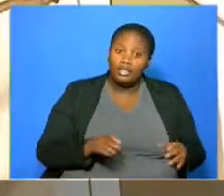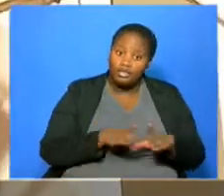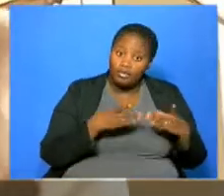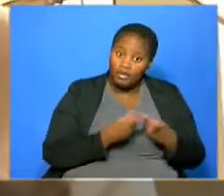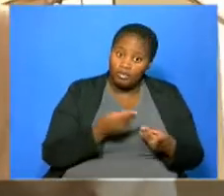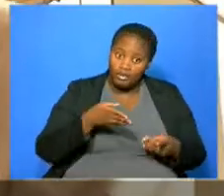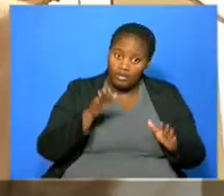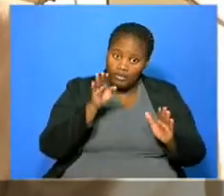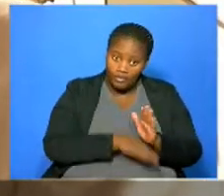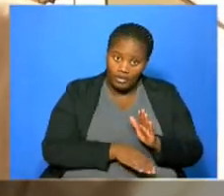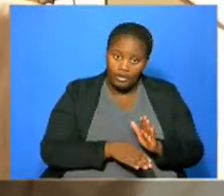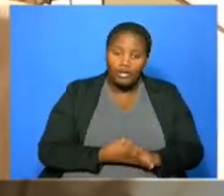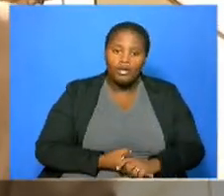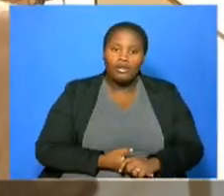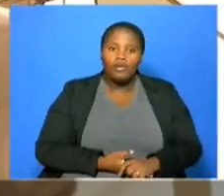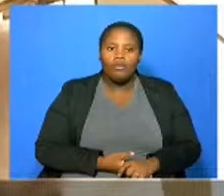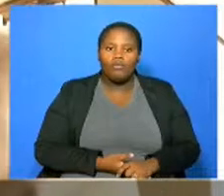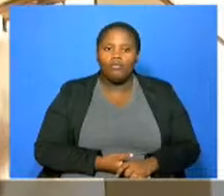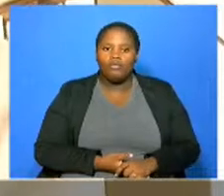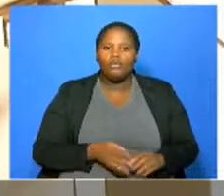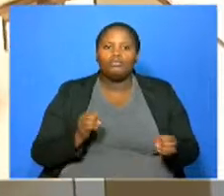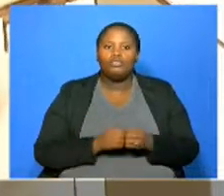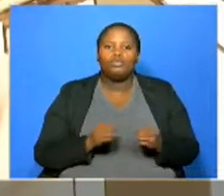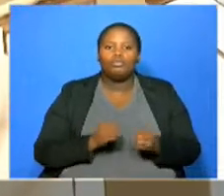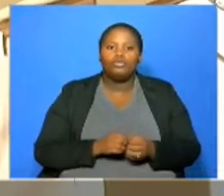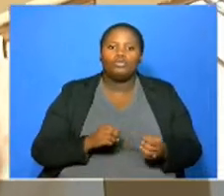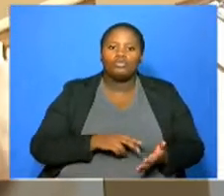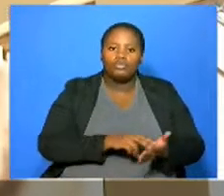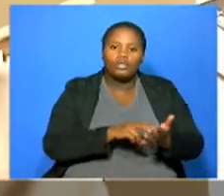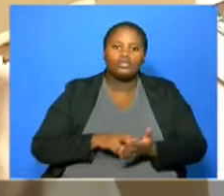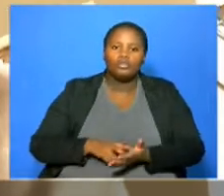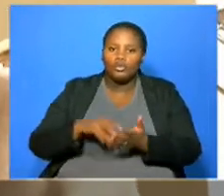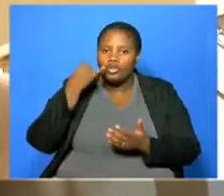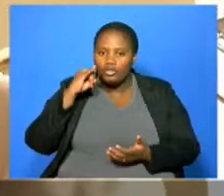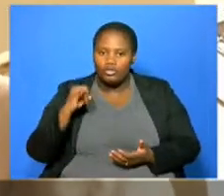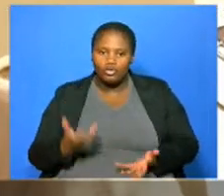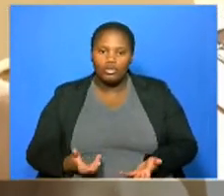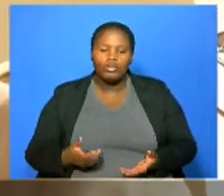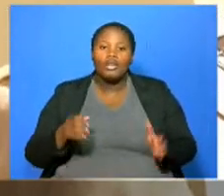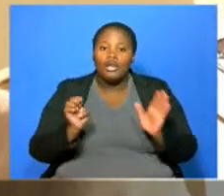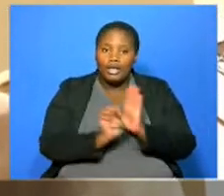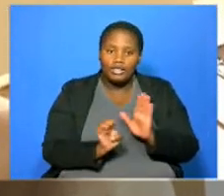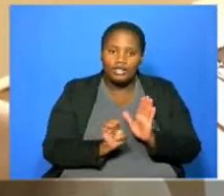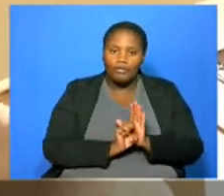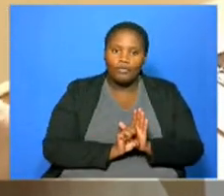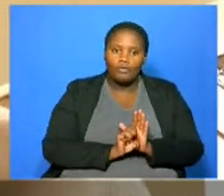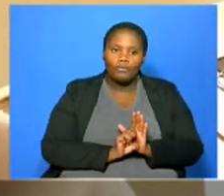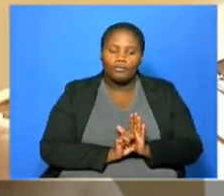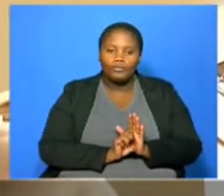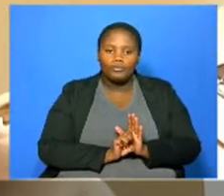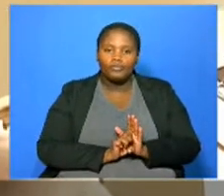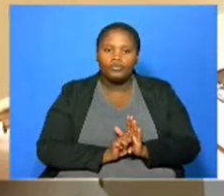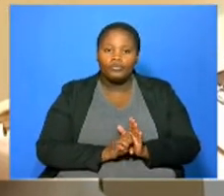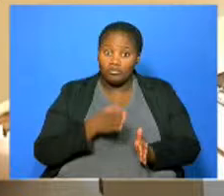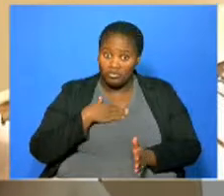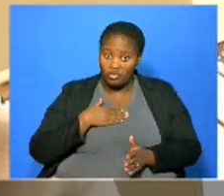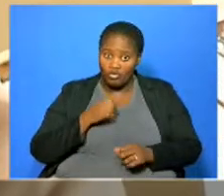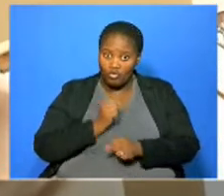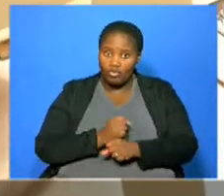khone mutla botata bo le transport for example ne ga di